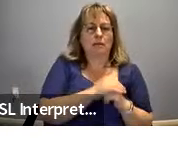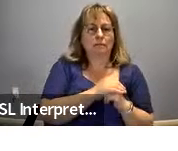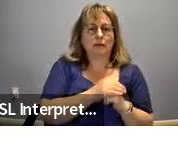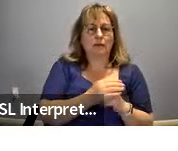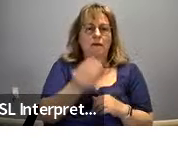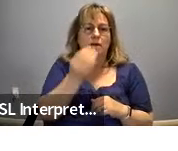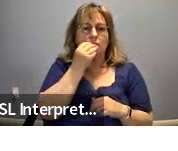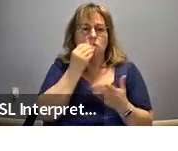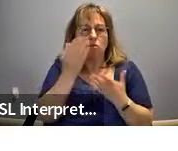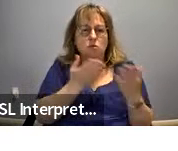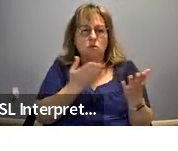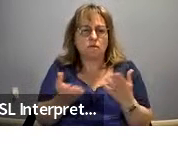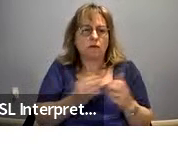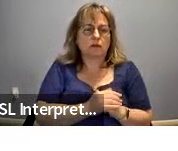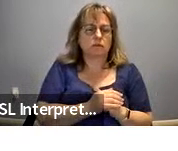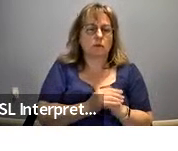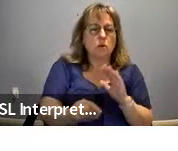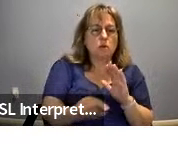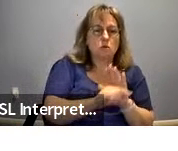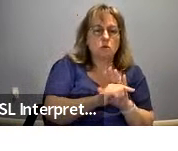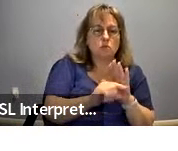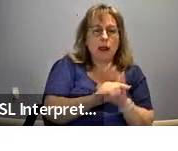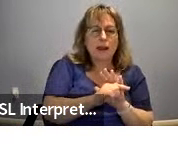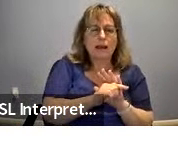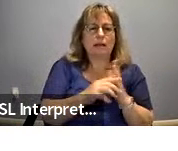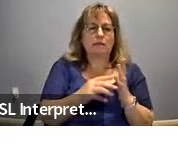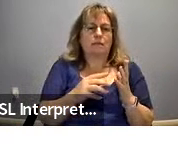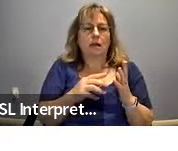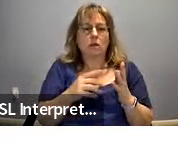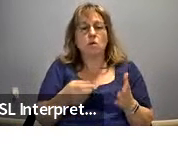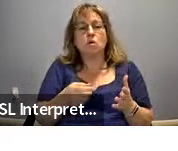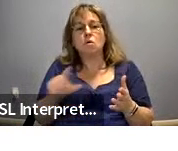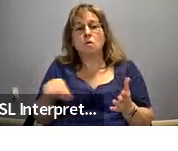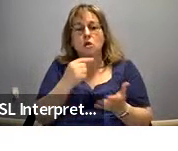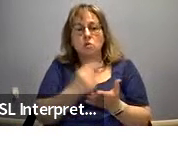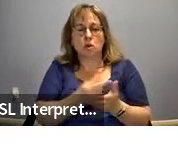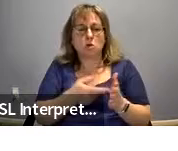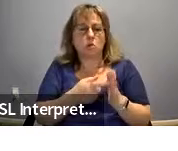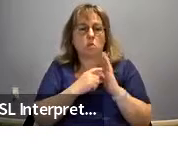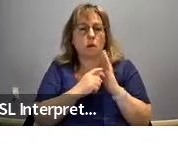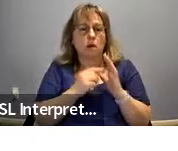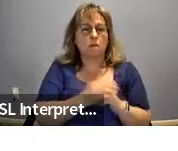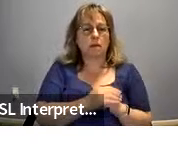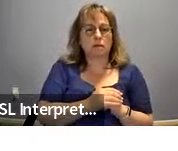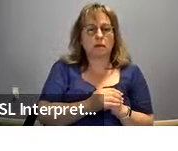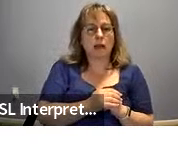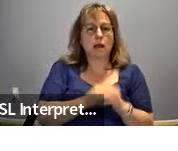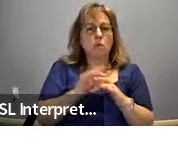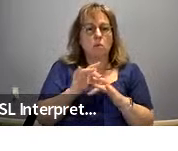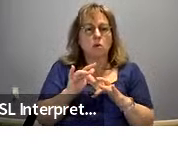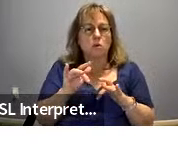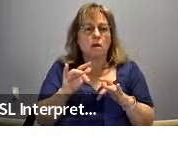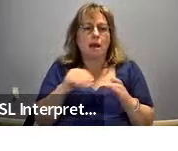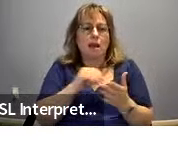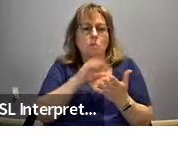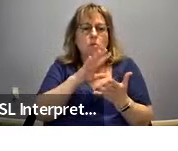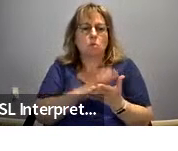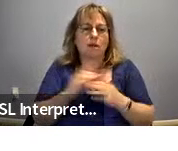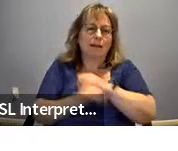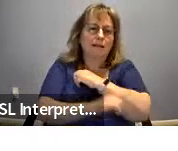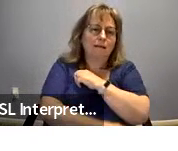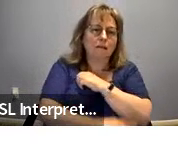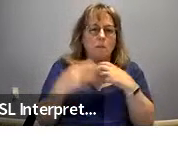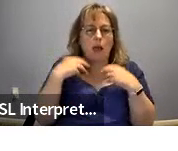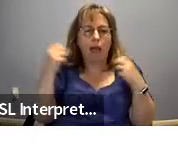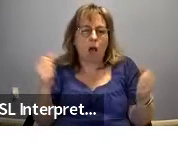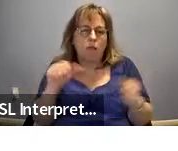grad requirements, as well as recording discipline, health, and other information. Skyward also provides portals for